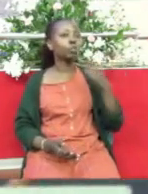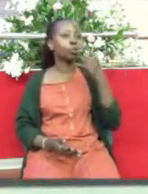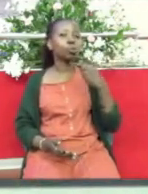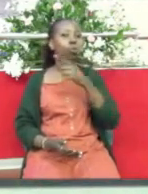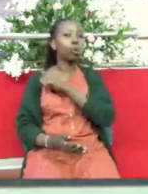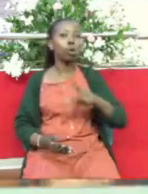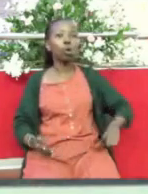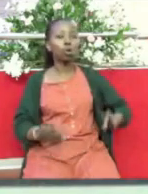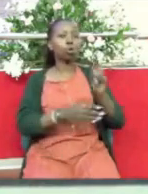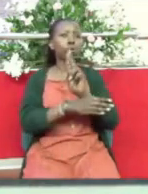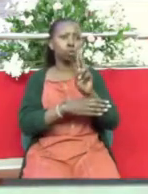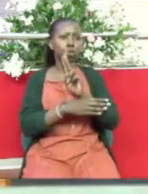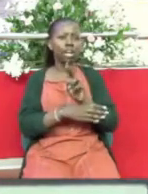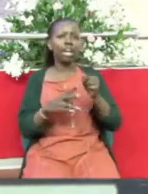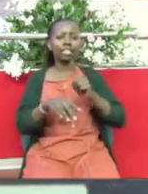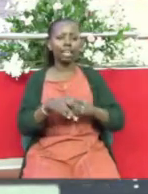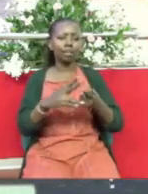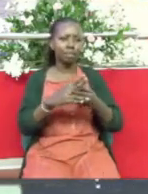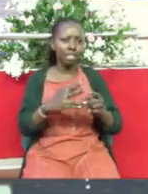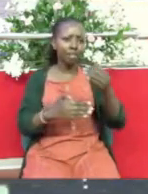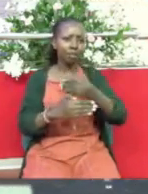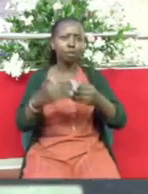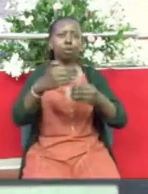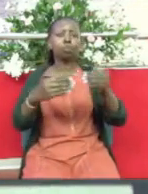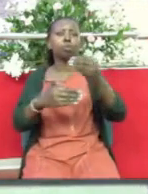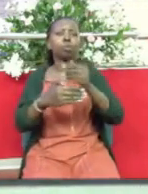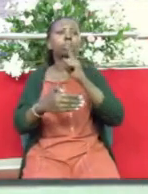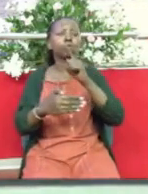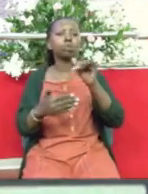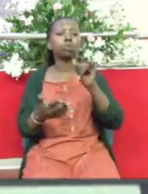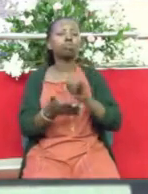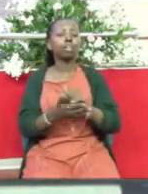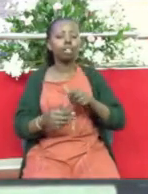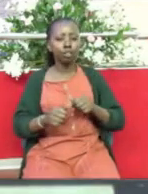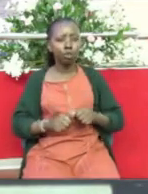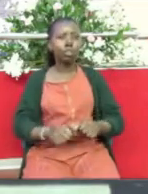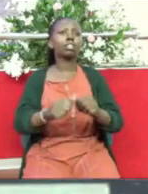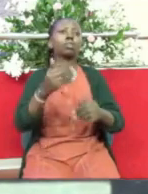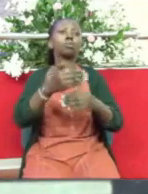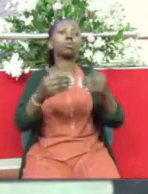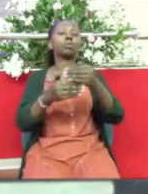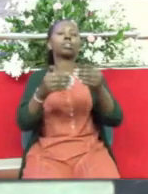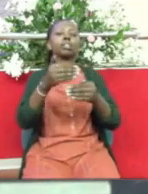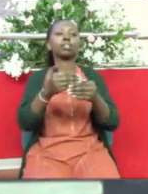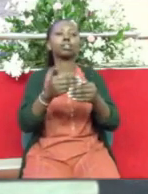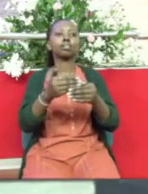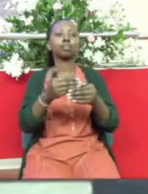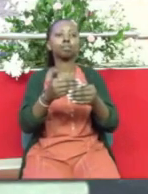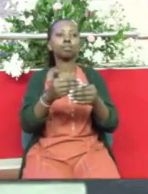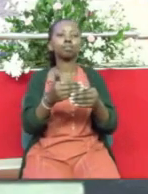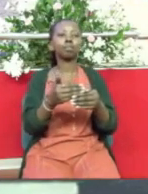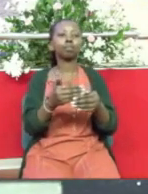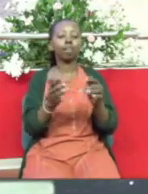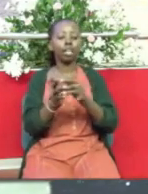they started putting the materials together so that the construction can continue. Na hivyo basi walivyoanza kukusanya vitu ili ujenzi uanze.